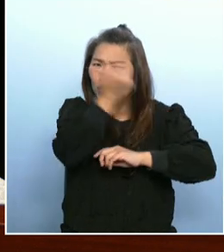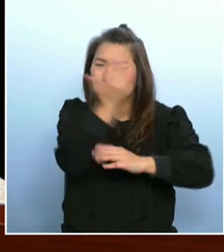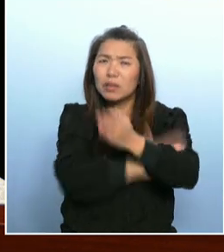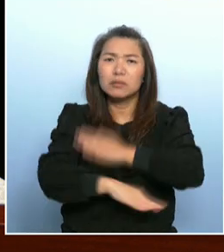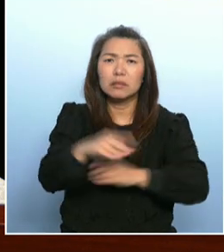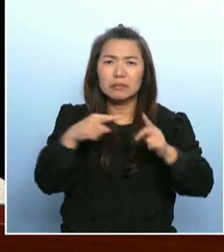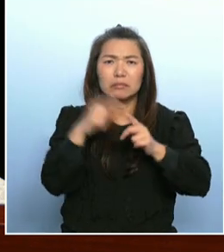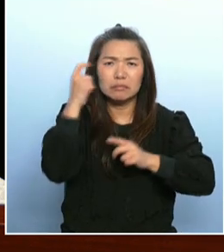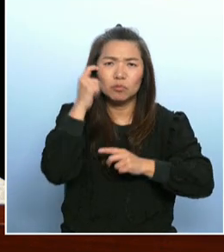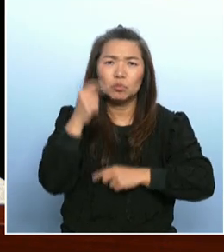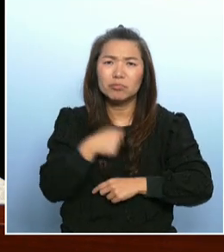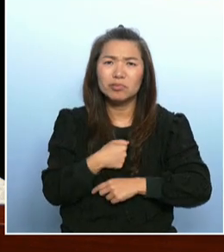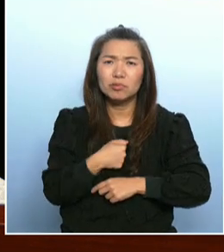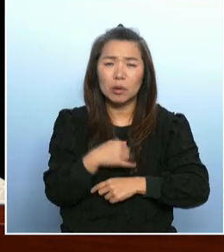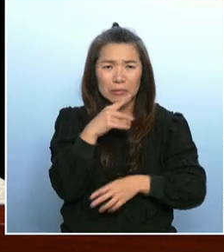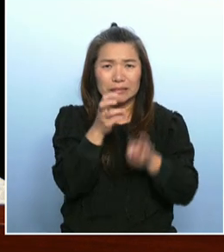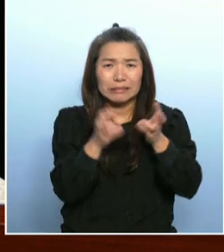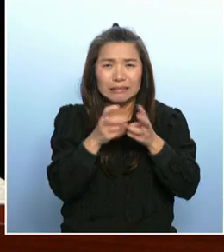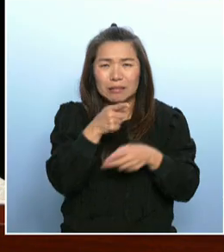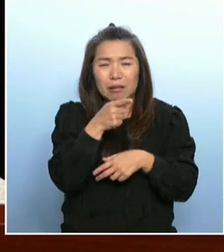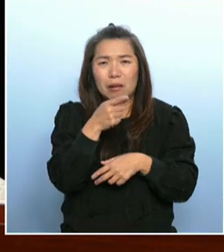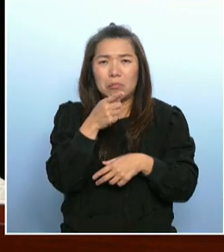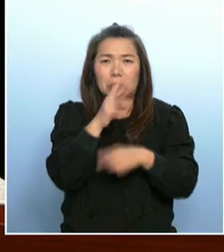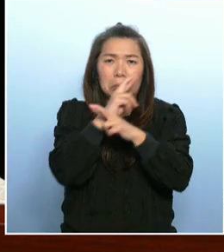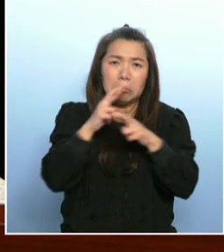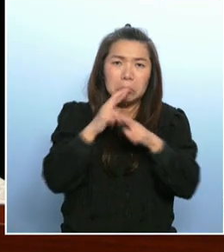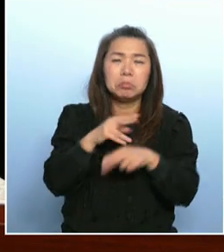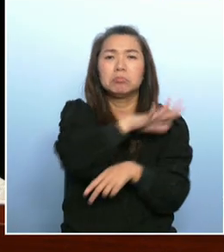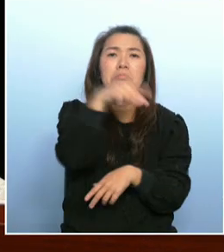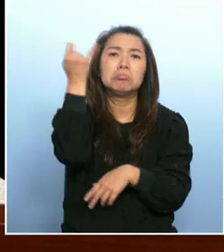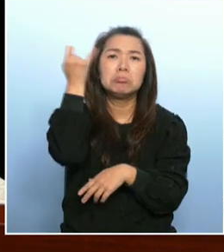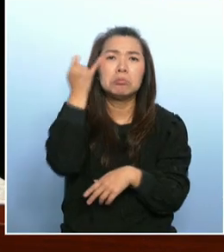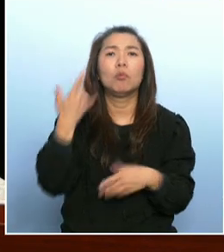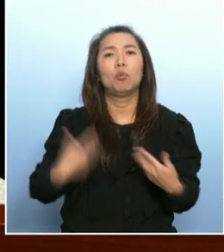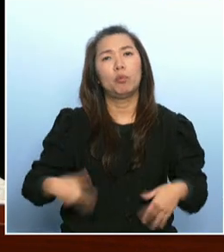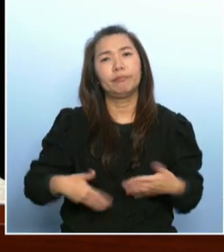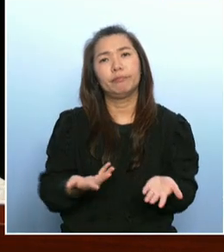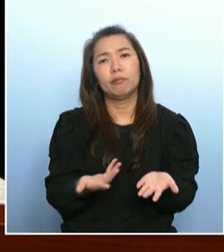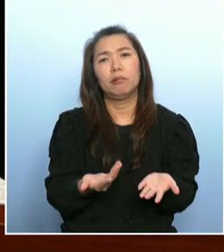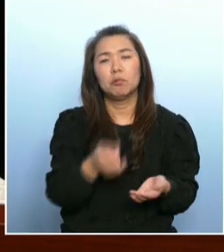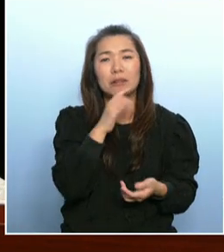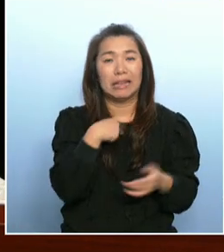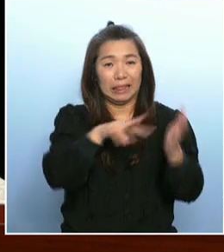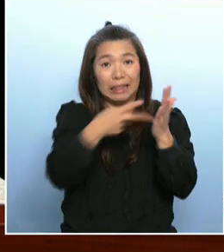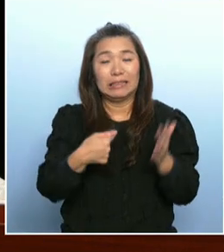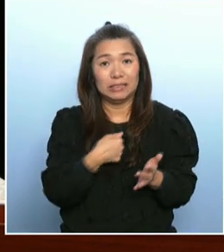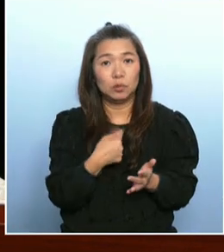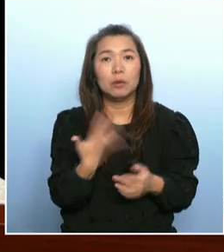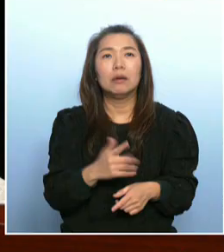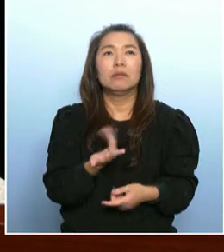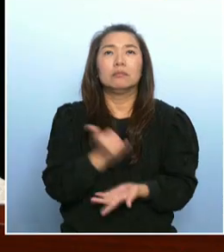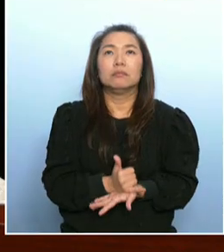you should let the PWDs know about the information because they may not be aware of such rental